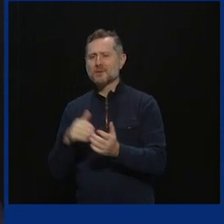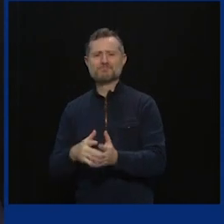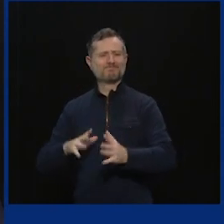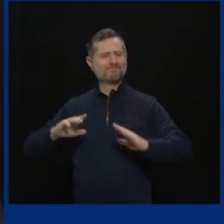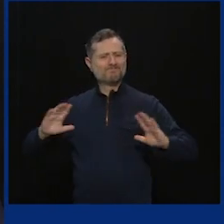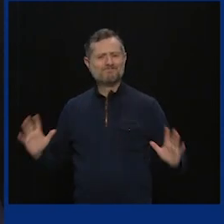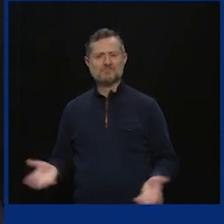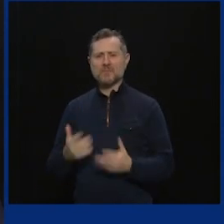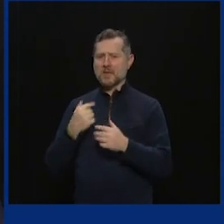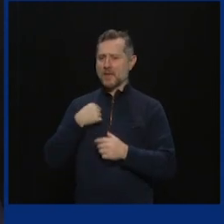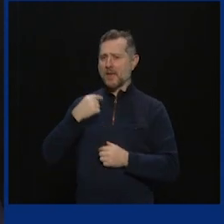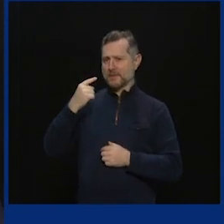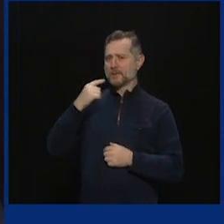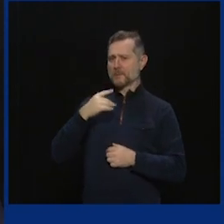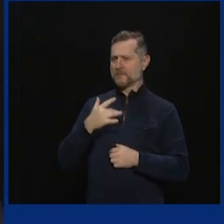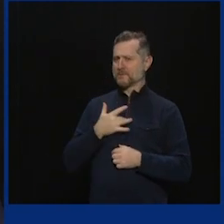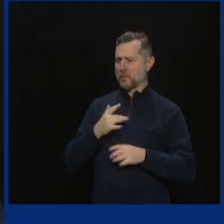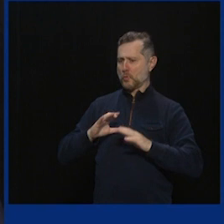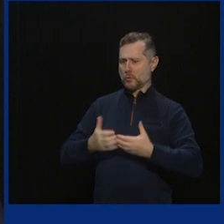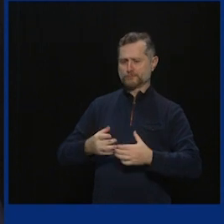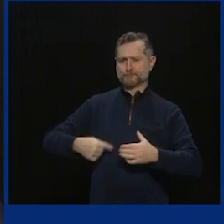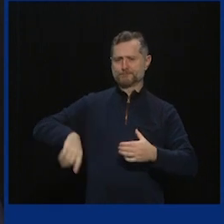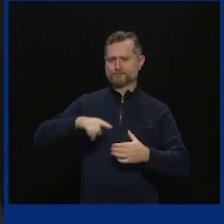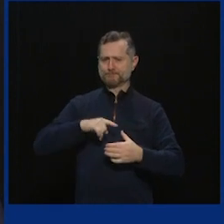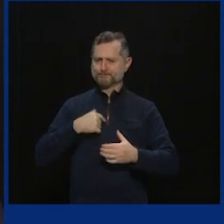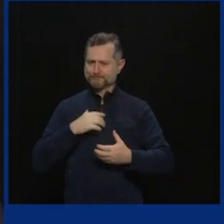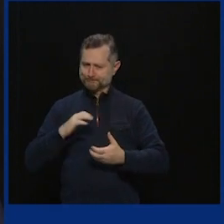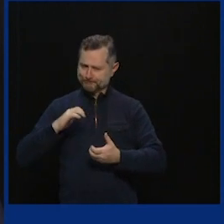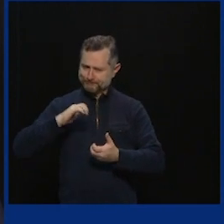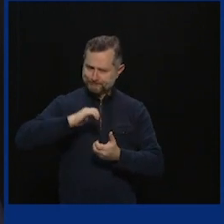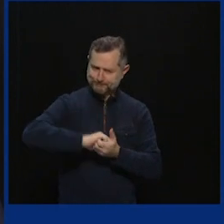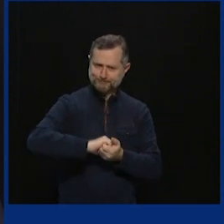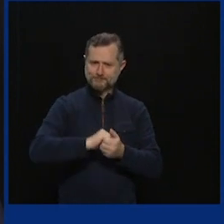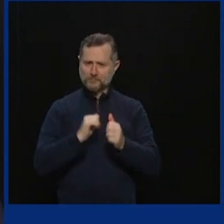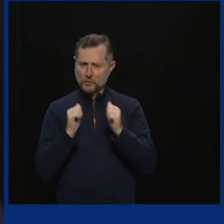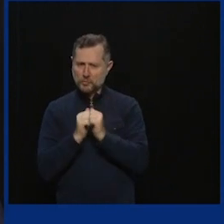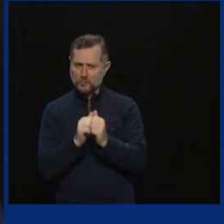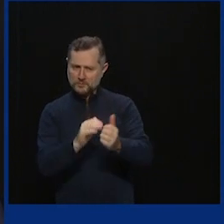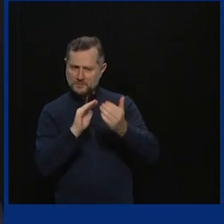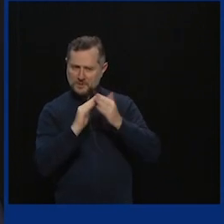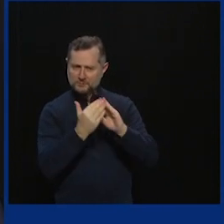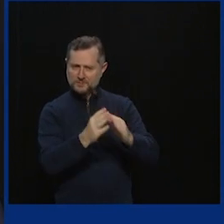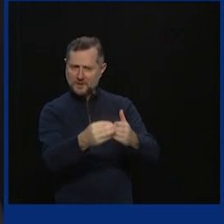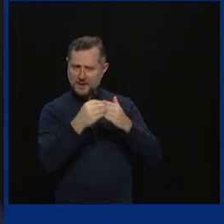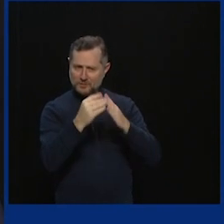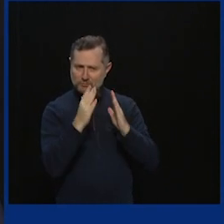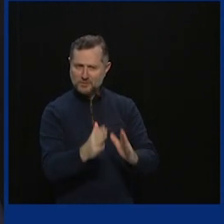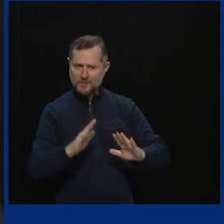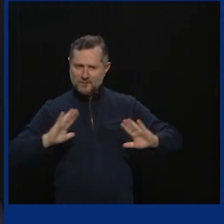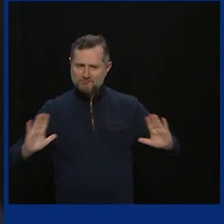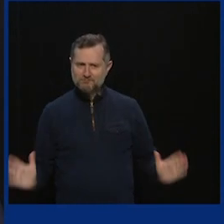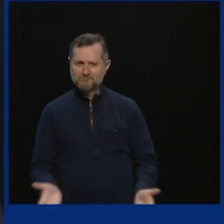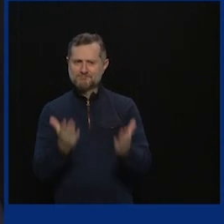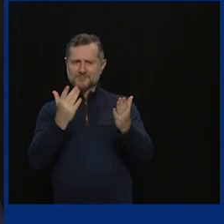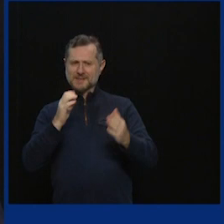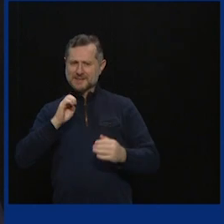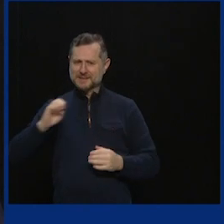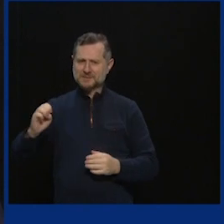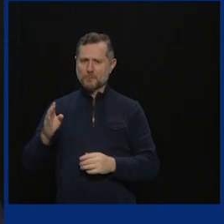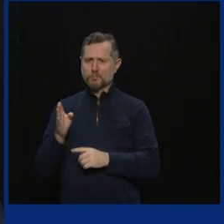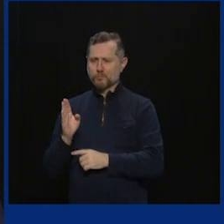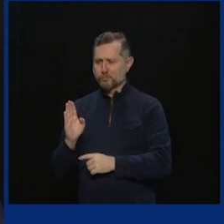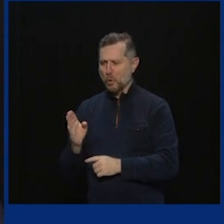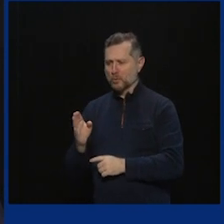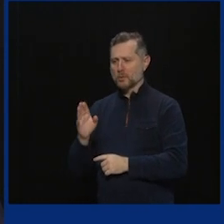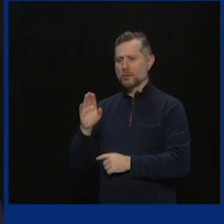will work closely with the Fujianese community leaders to bring the East Broadway Mall and the surrounding area